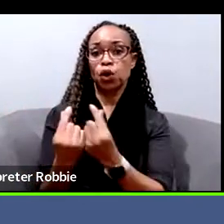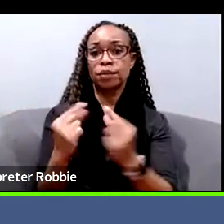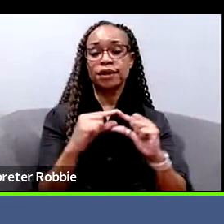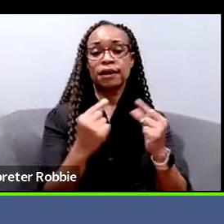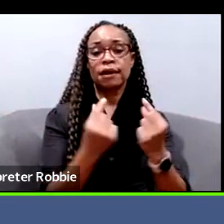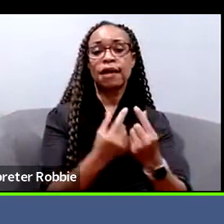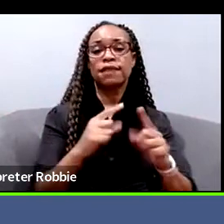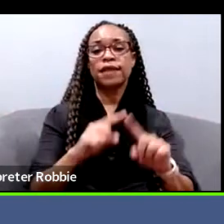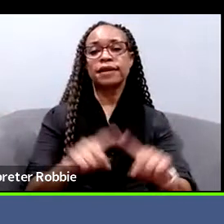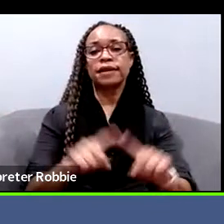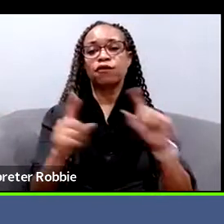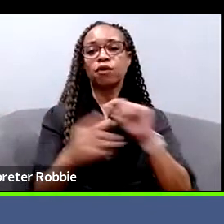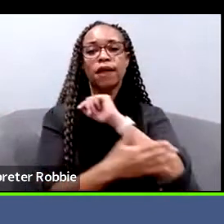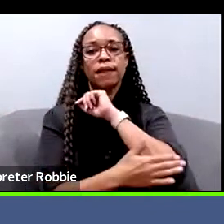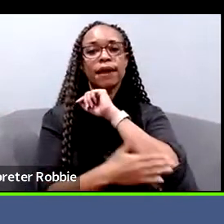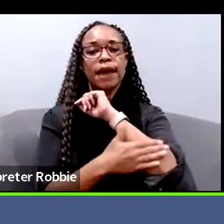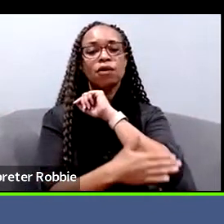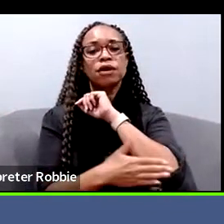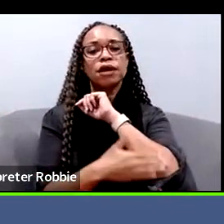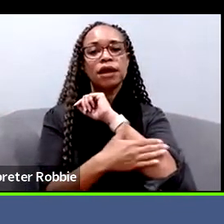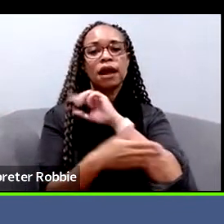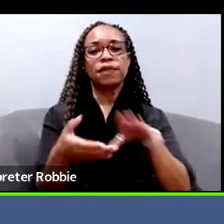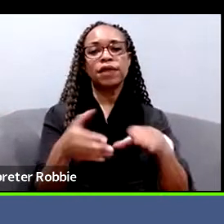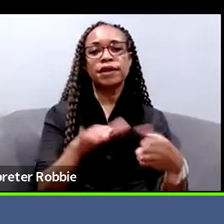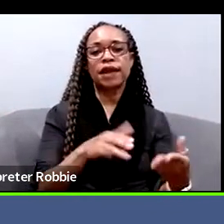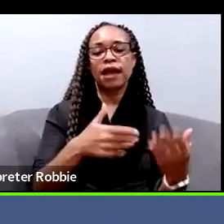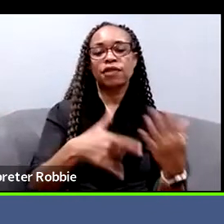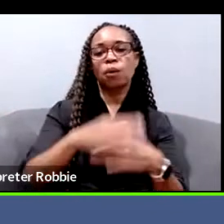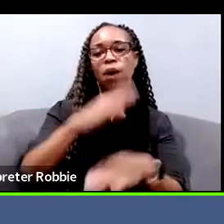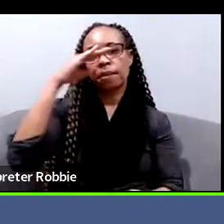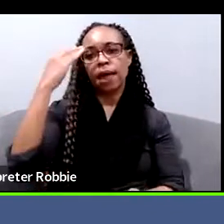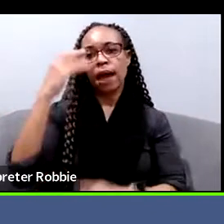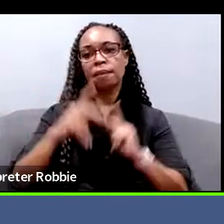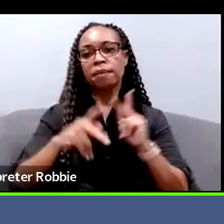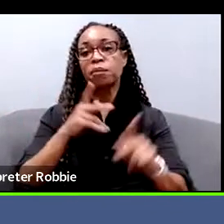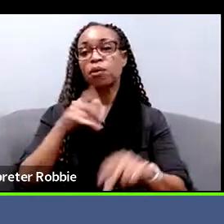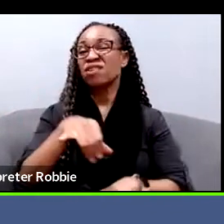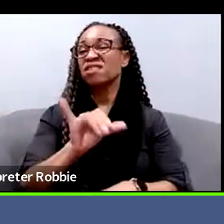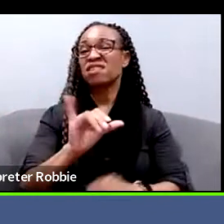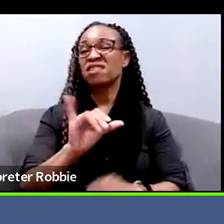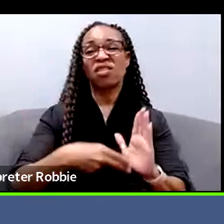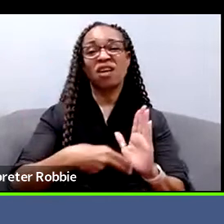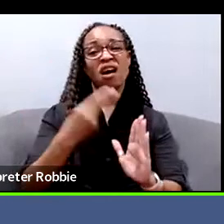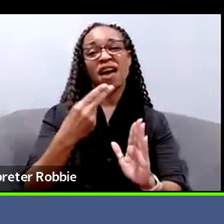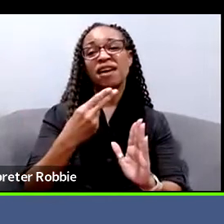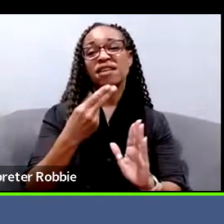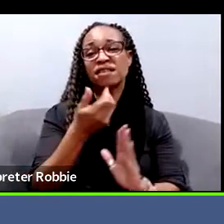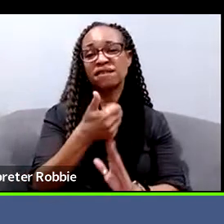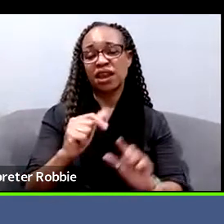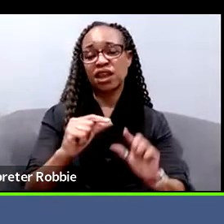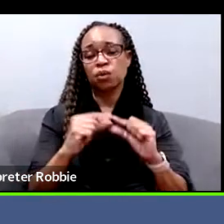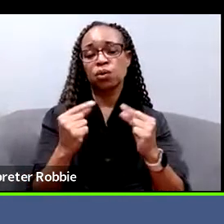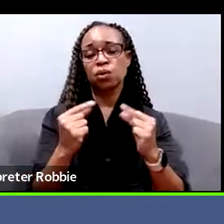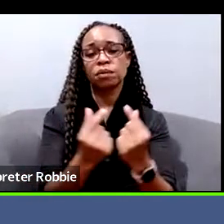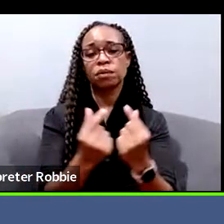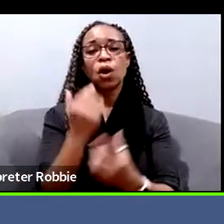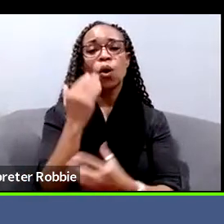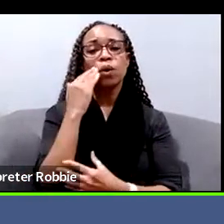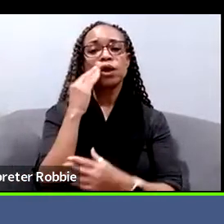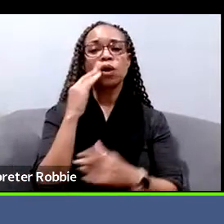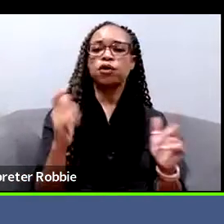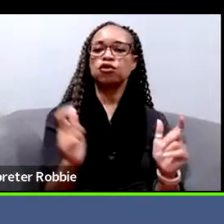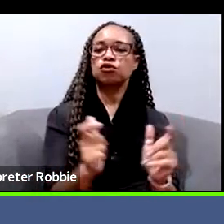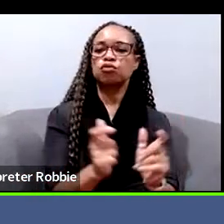differ in the county. The rates of death amongst Black residents are still the highest of any of the large groups. And we know there are